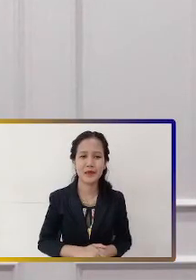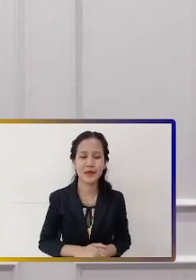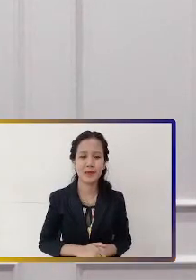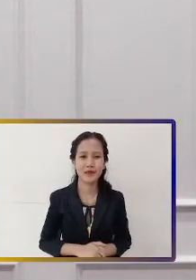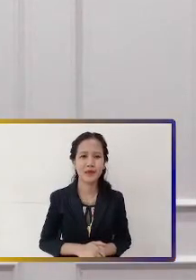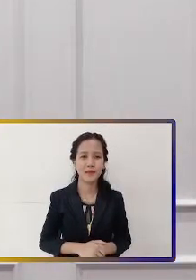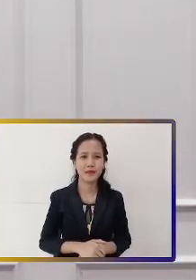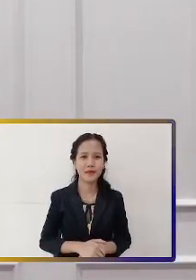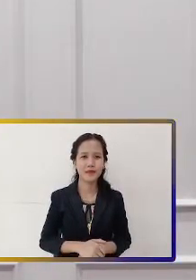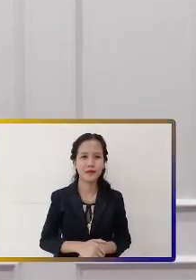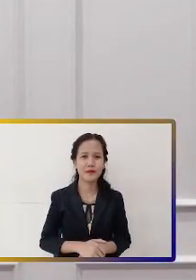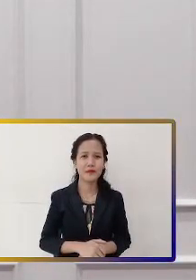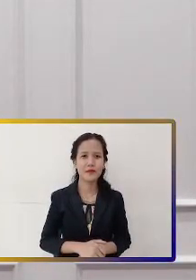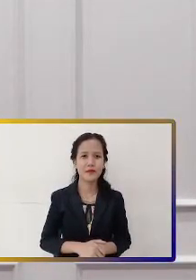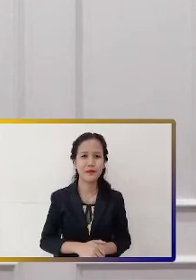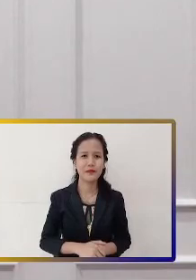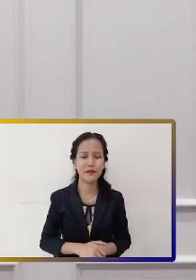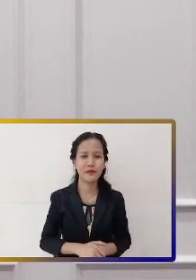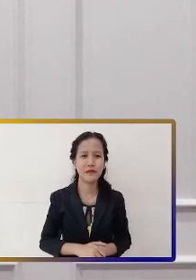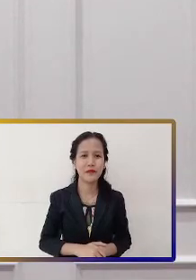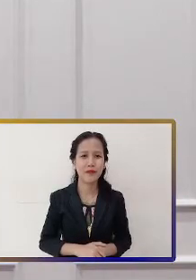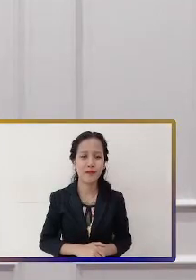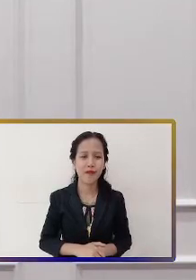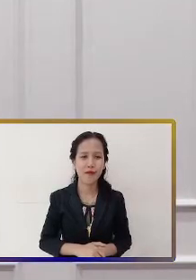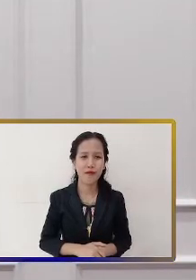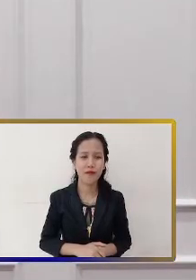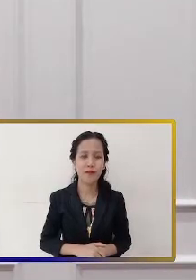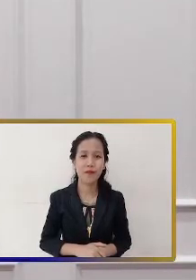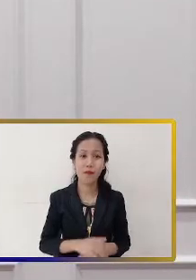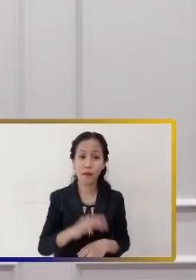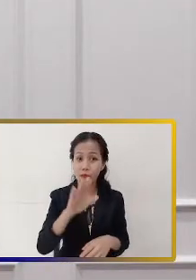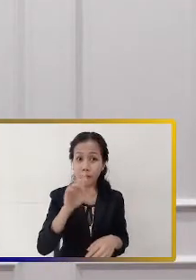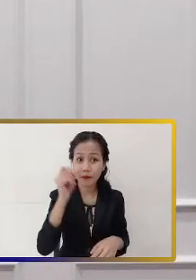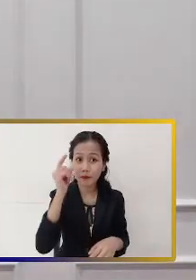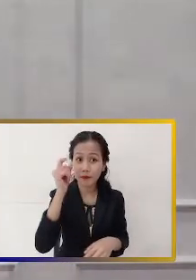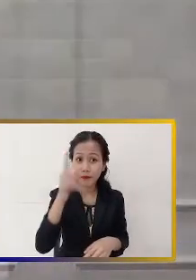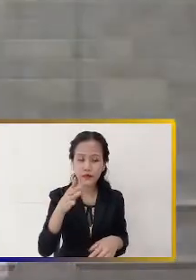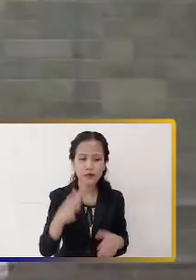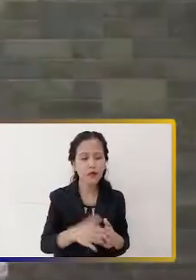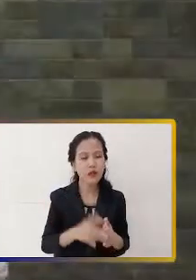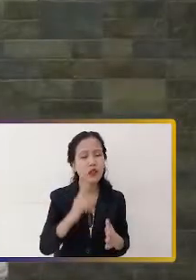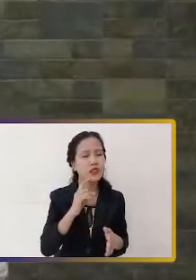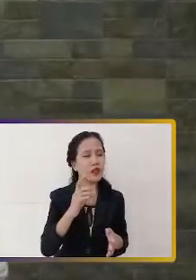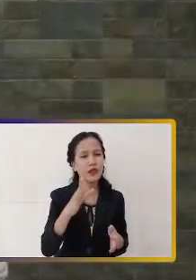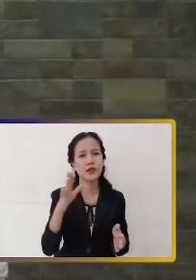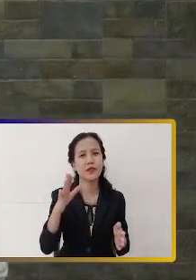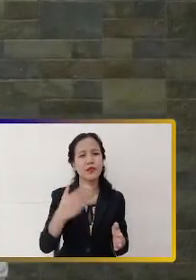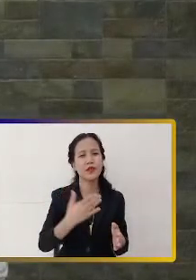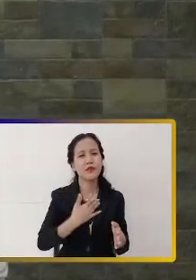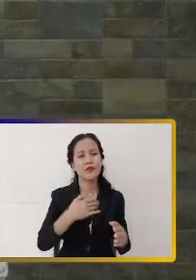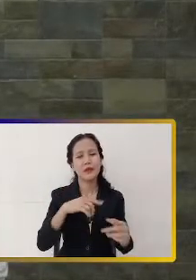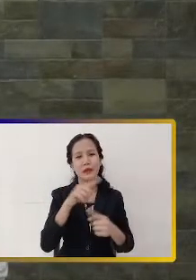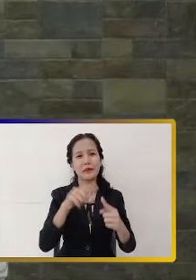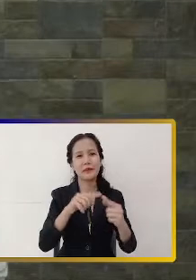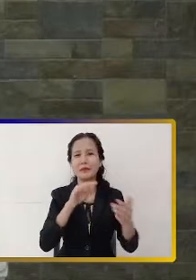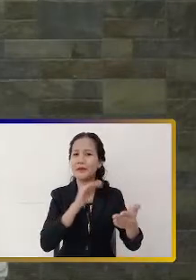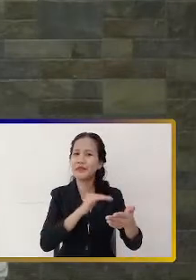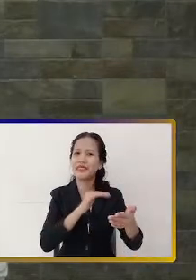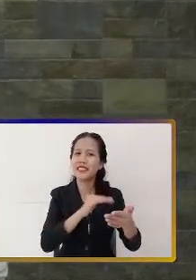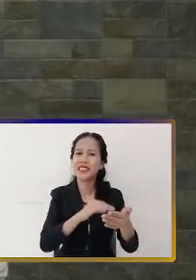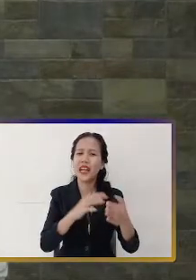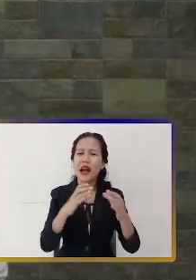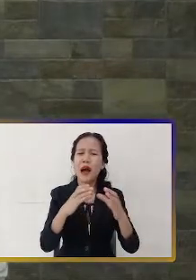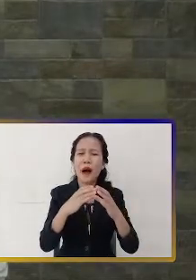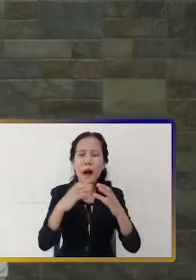I like this. Sabi ko sa inyo, nung pinag-aaralan ko to, grabe talaga